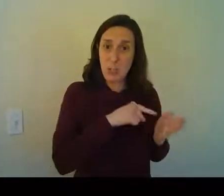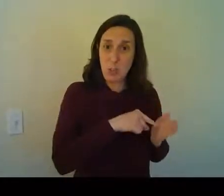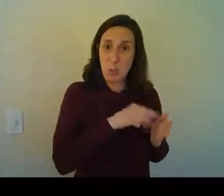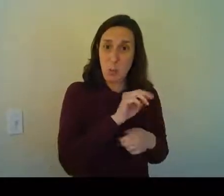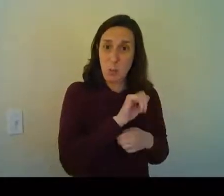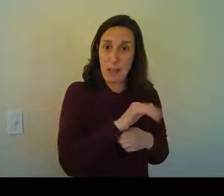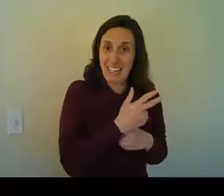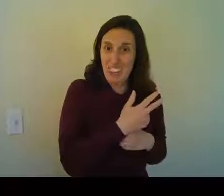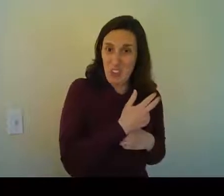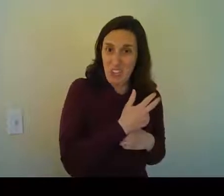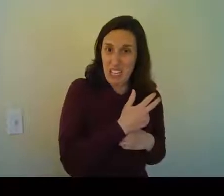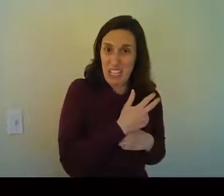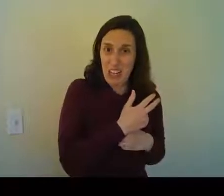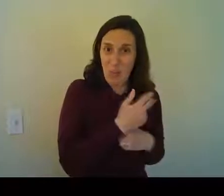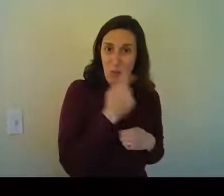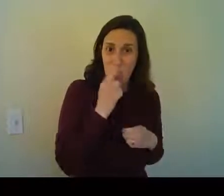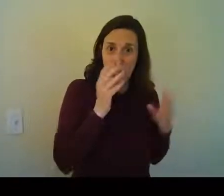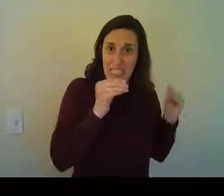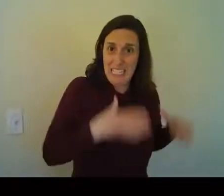So I've been asking people,